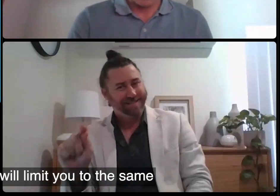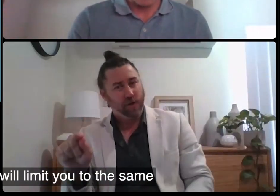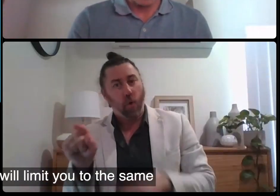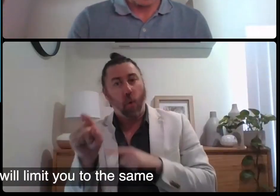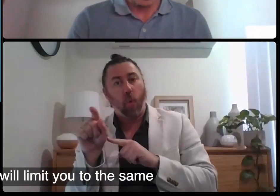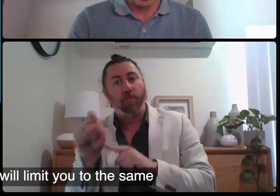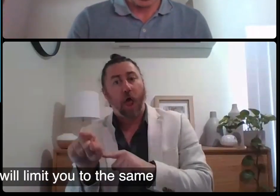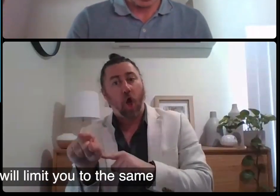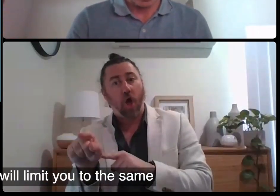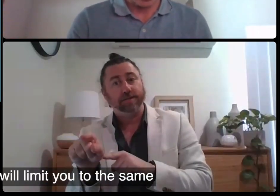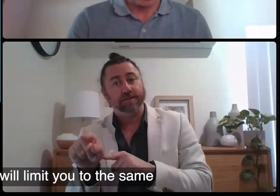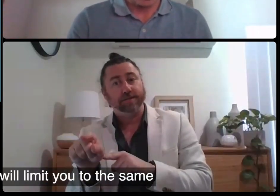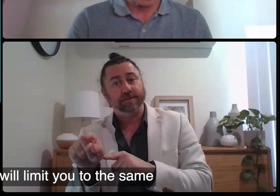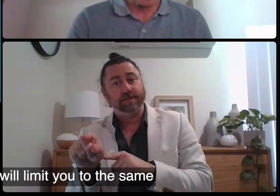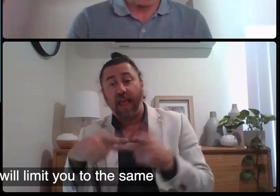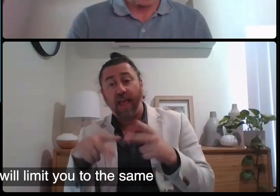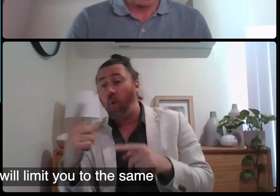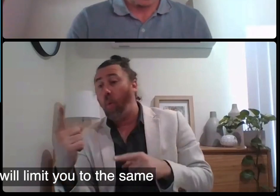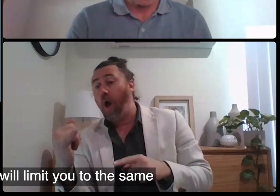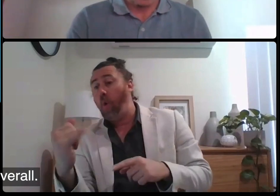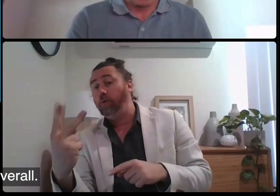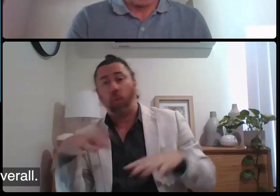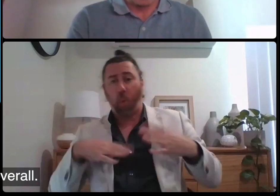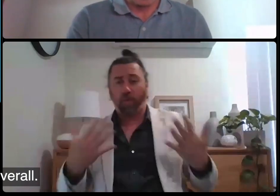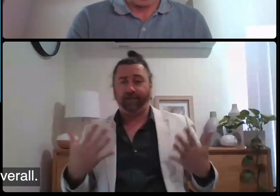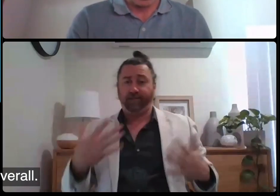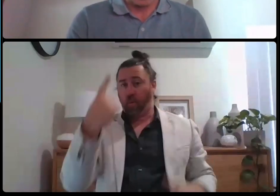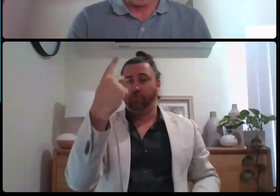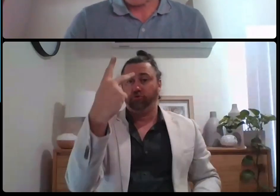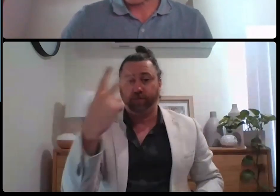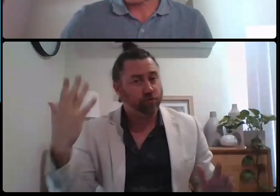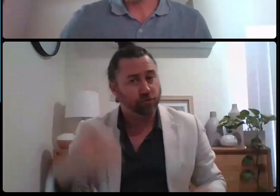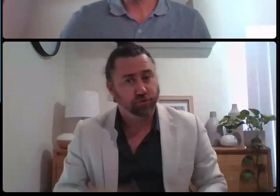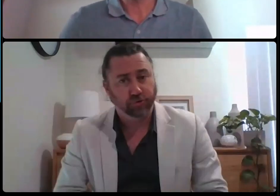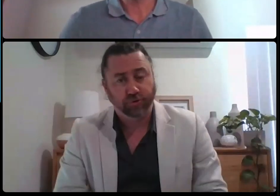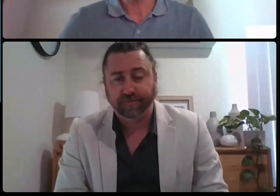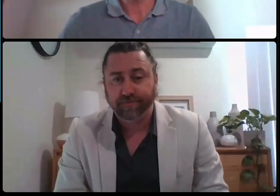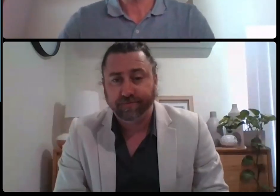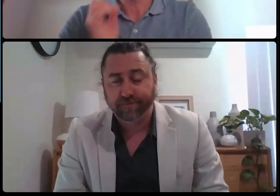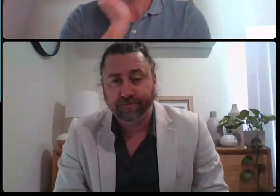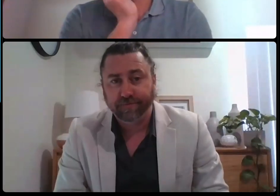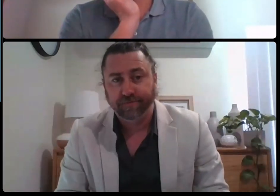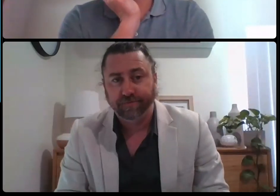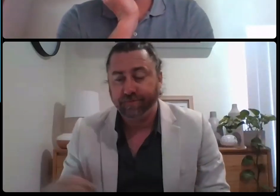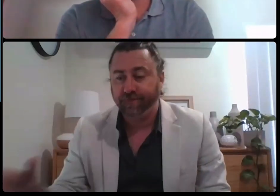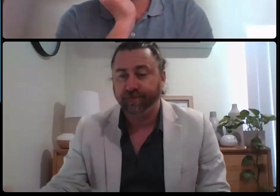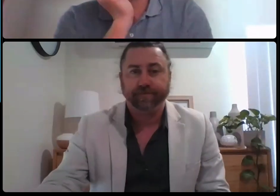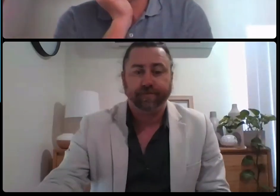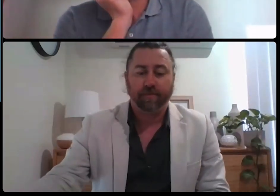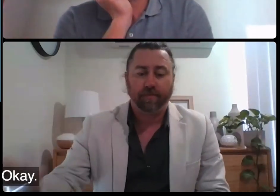result for the compliance subcategory will limit you to the same rating overall.